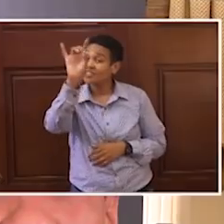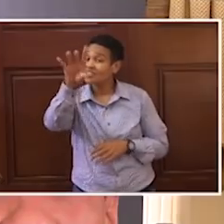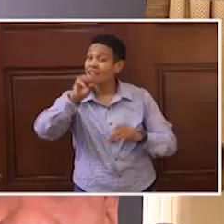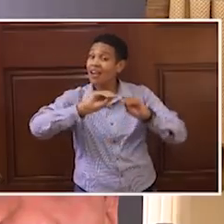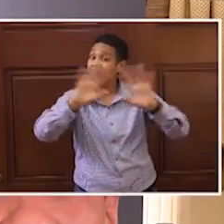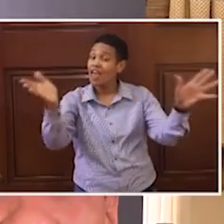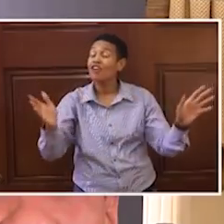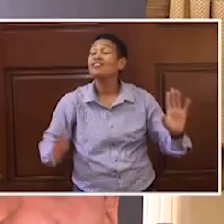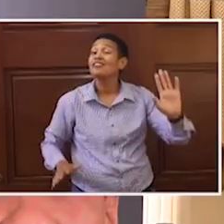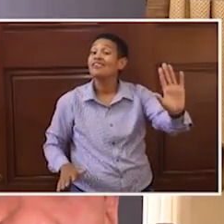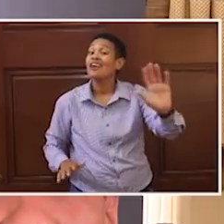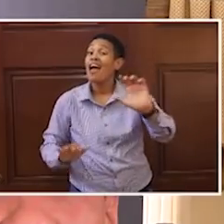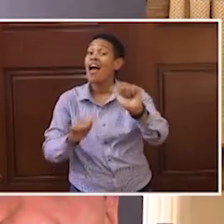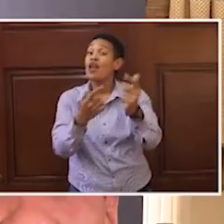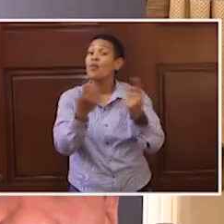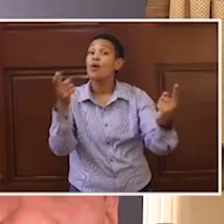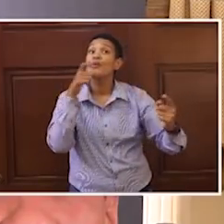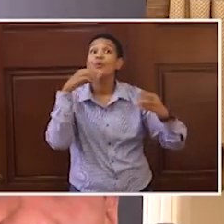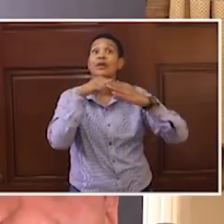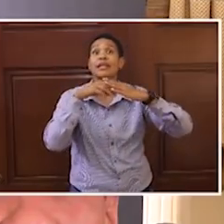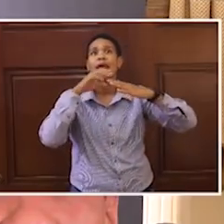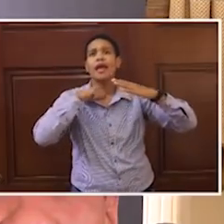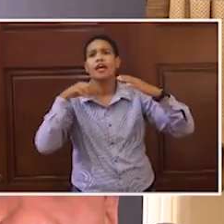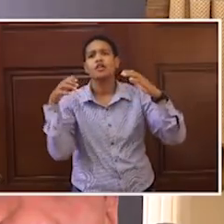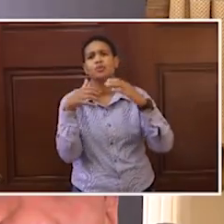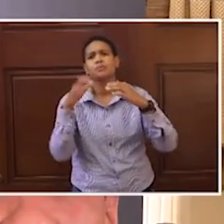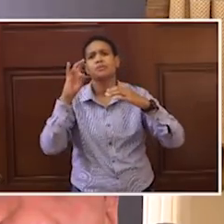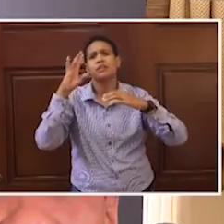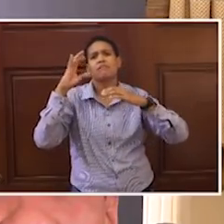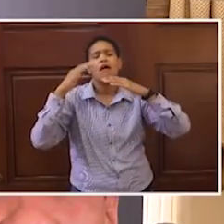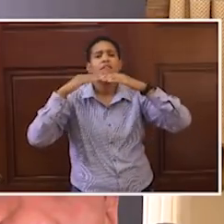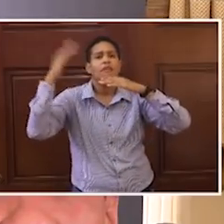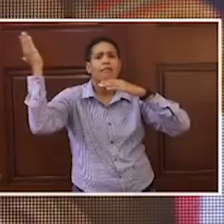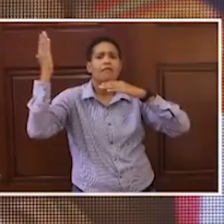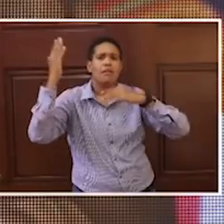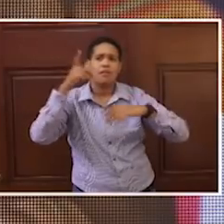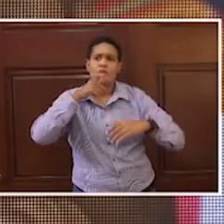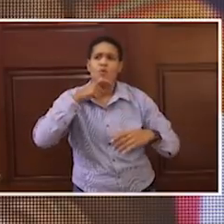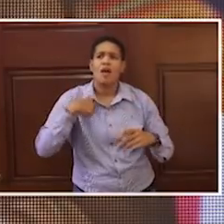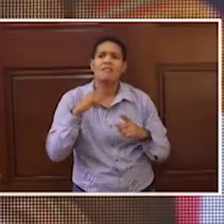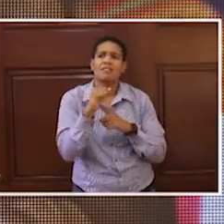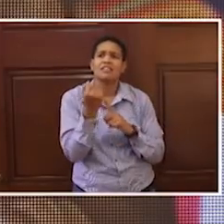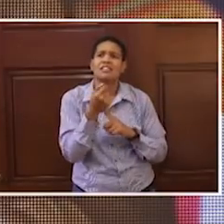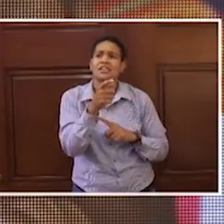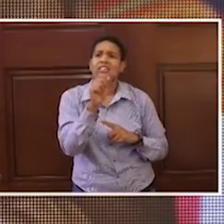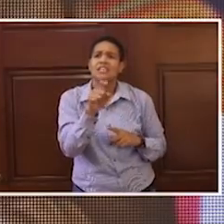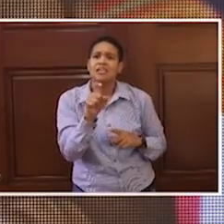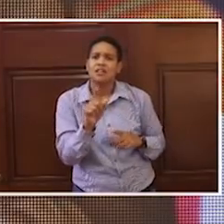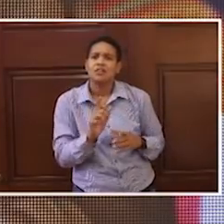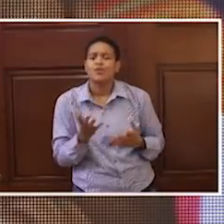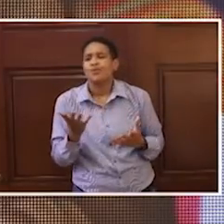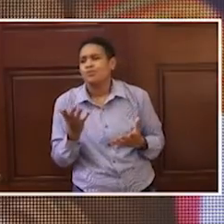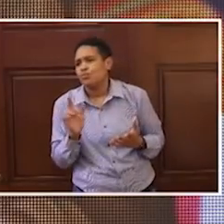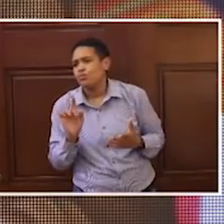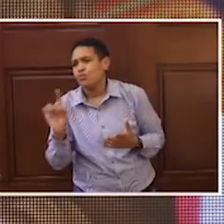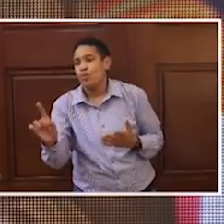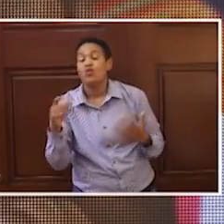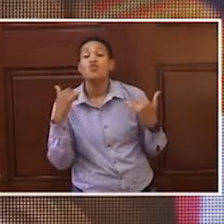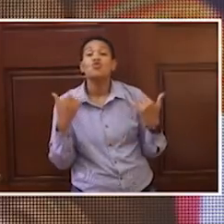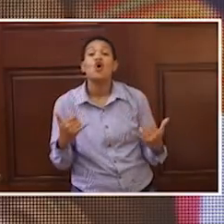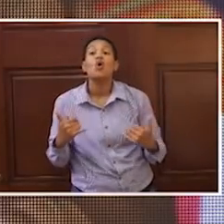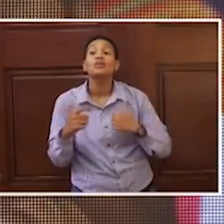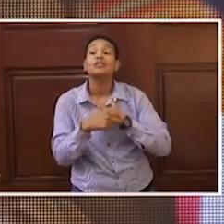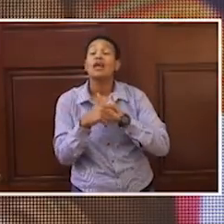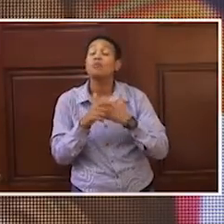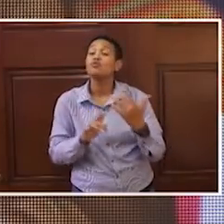system. Anyone who is in this age group that has a situation that would lead to distress, now is the time to